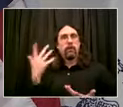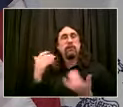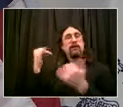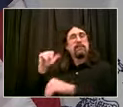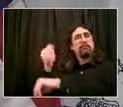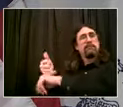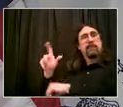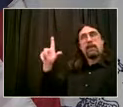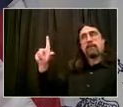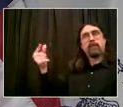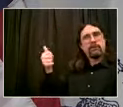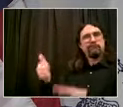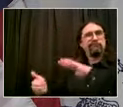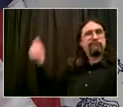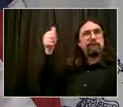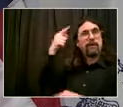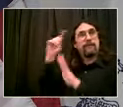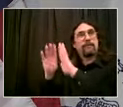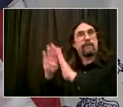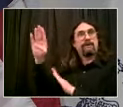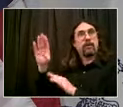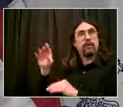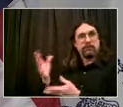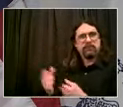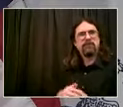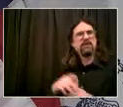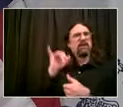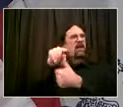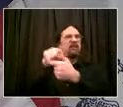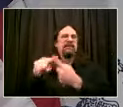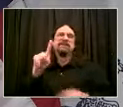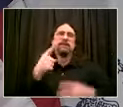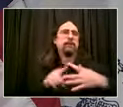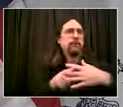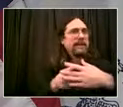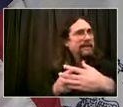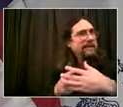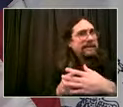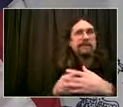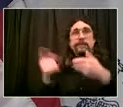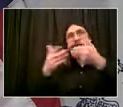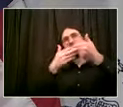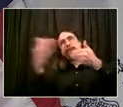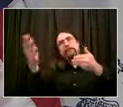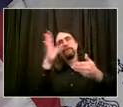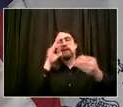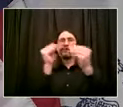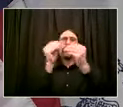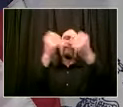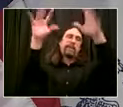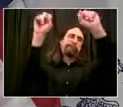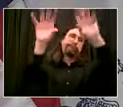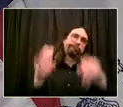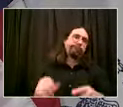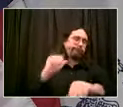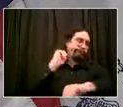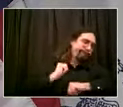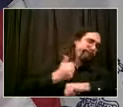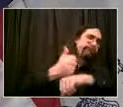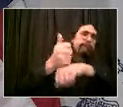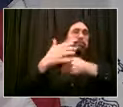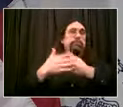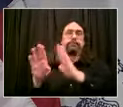the heart and soul of New Yorkers. Some people like to talk about the actions of the wealthy few and what that will mean for the future